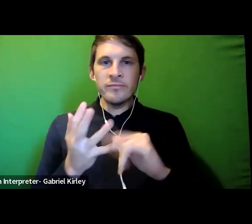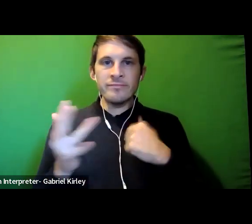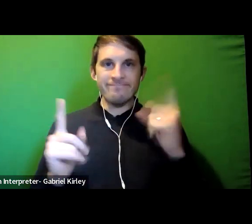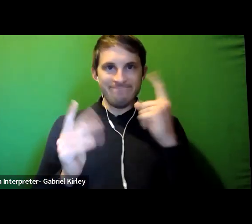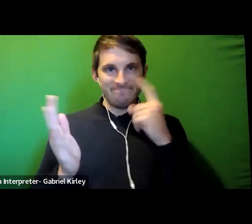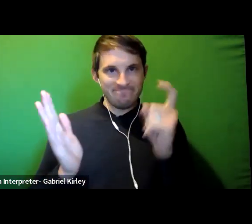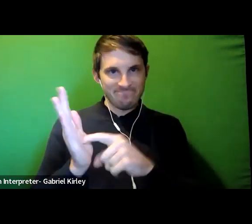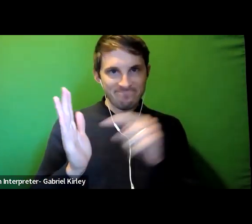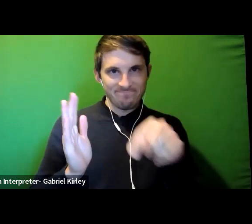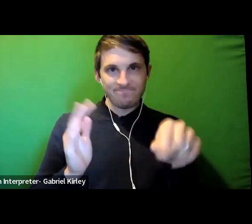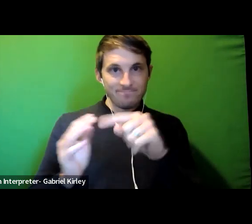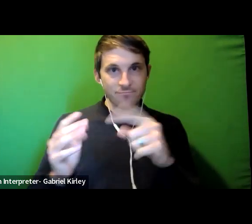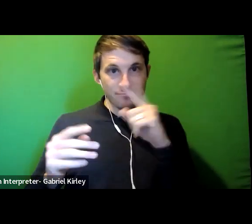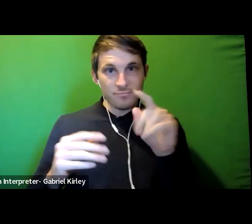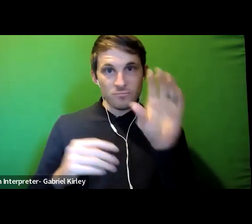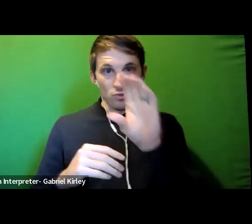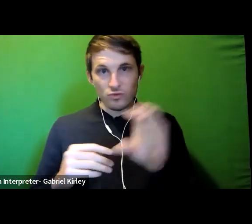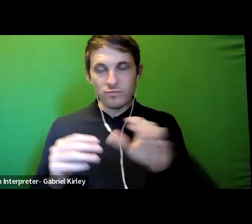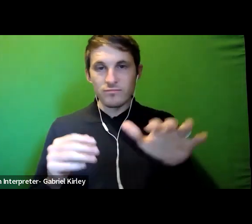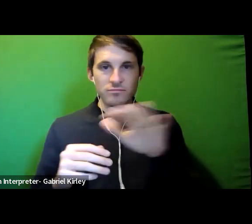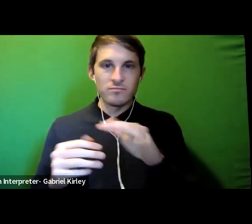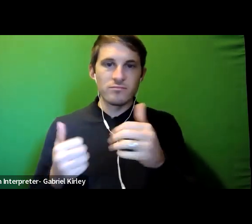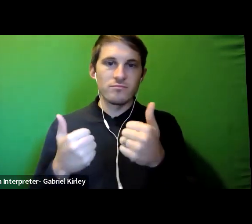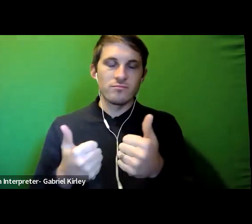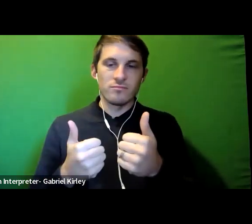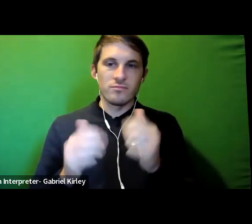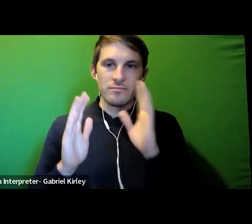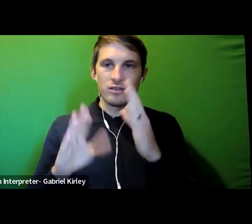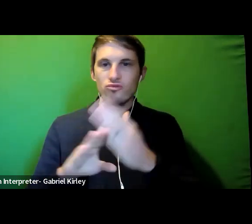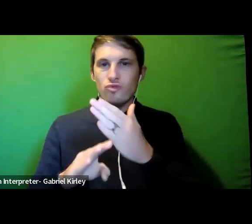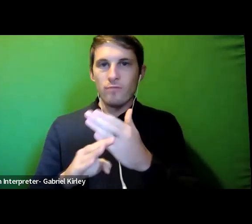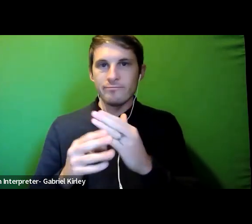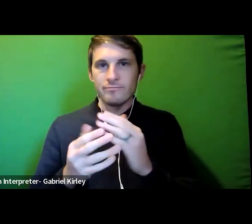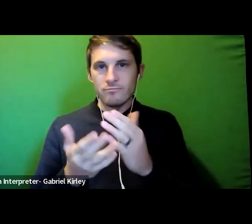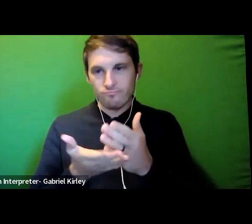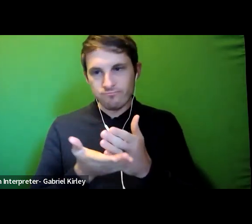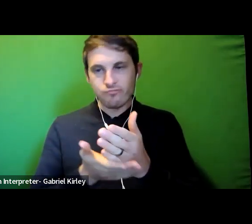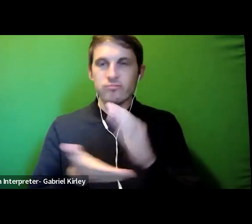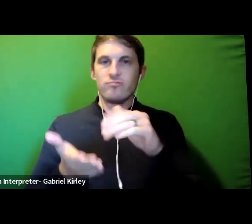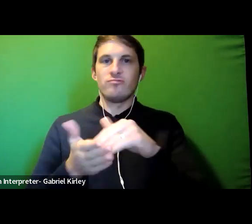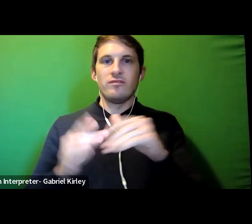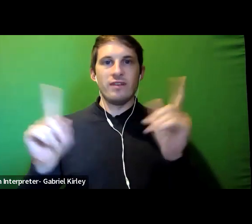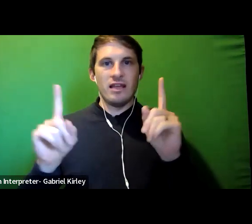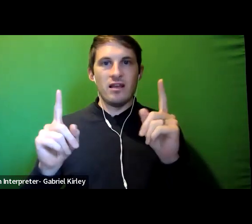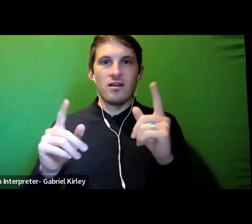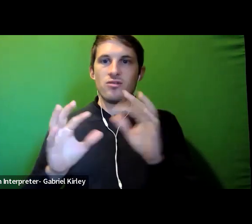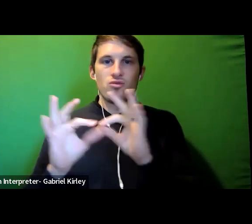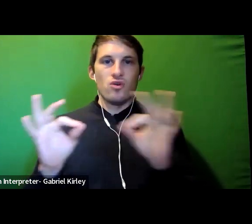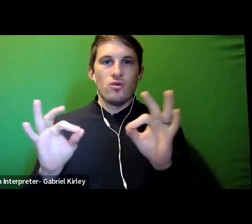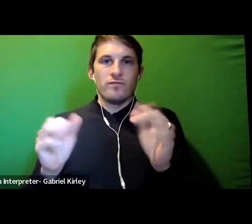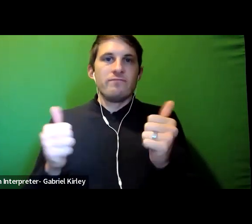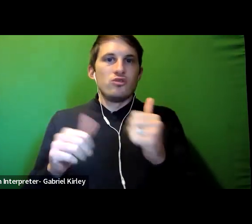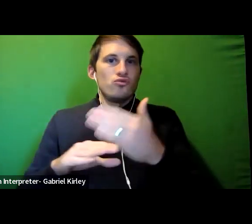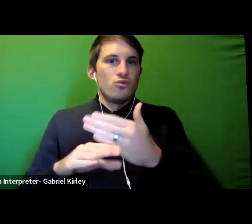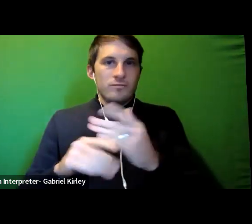on this call, your colleagues who've done an amazing job to get us to this point. But as we all acknowledge, the job's not done. There's a lot to do, and we